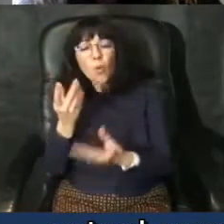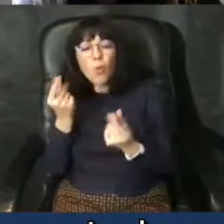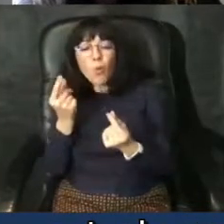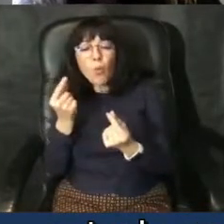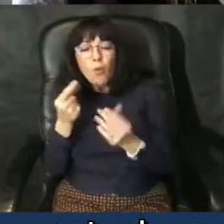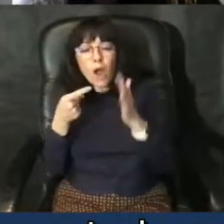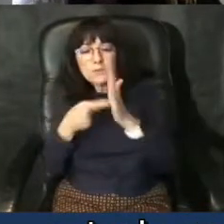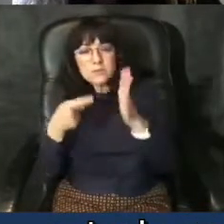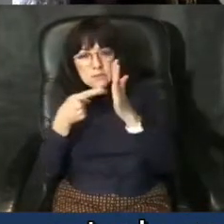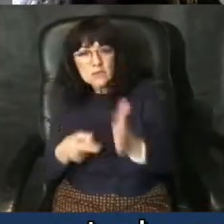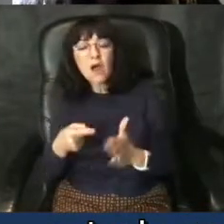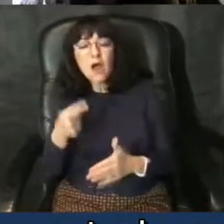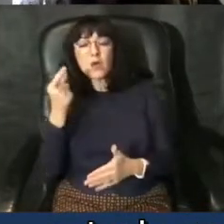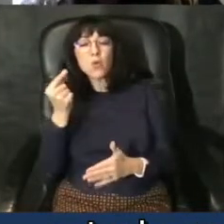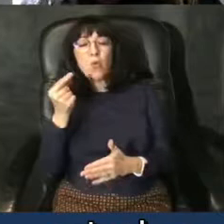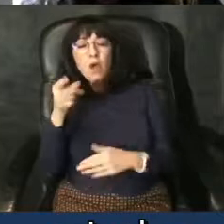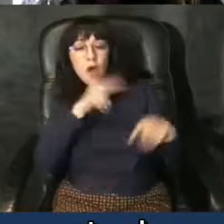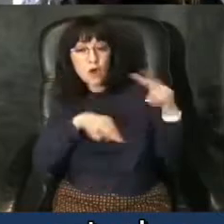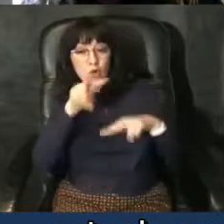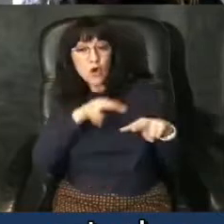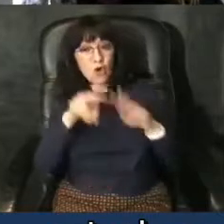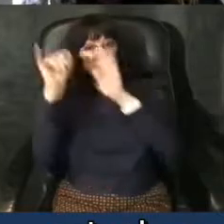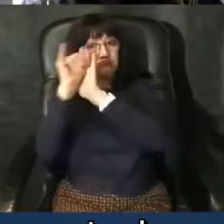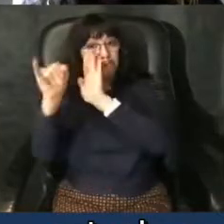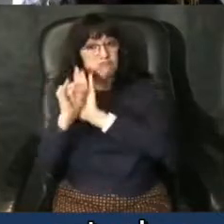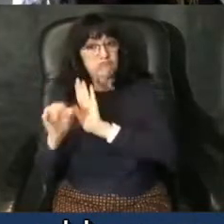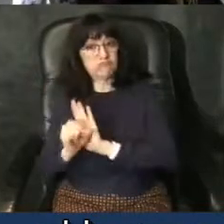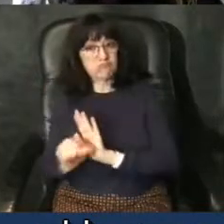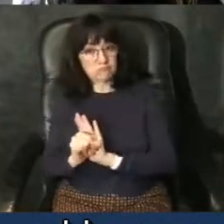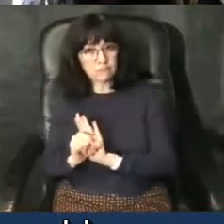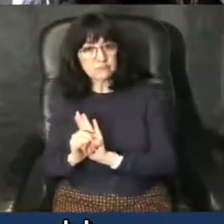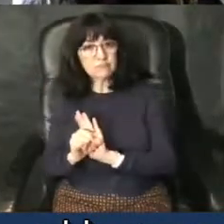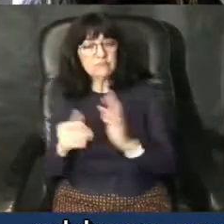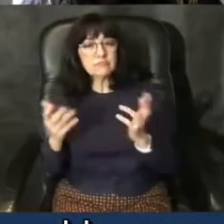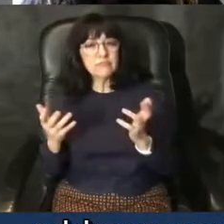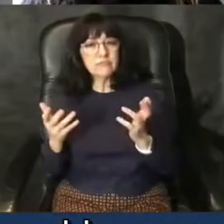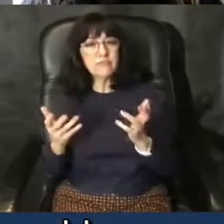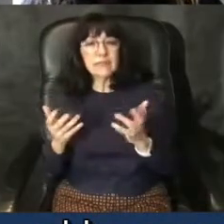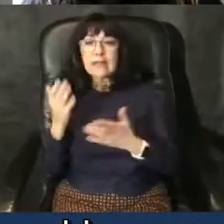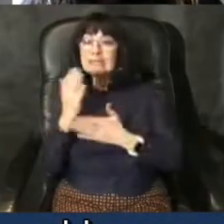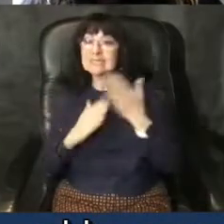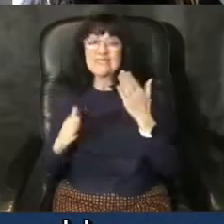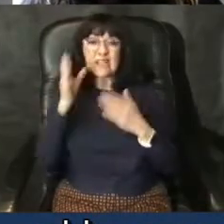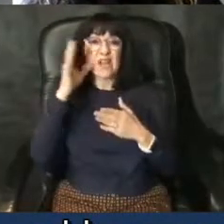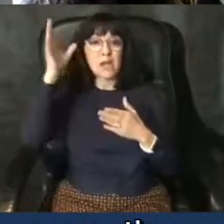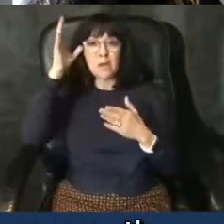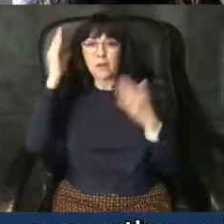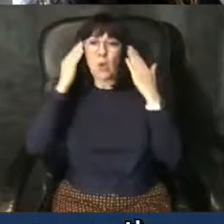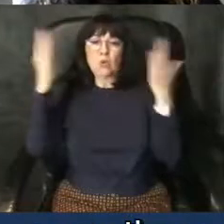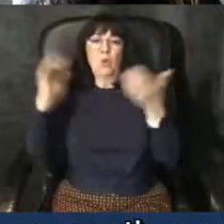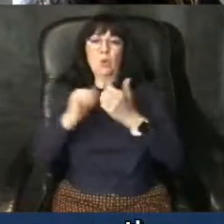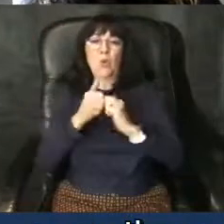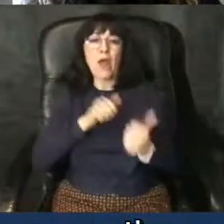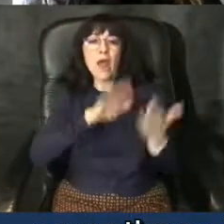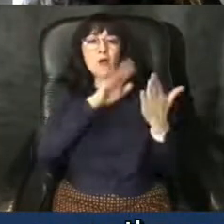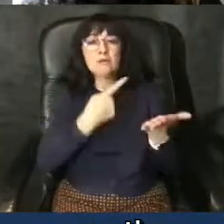the actual conversation. Sometimes when we're not sure how to address something, I have a high schooler and a college student. Sometimes